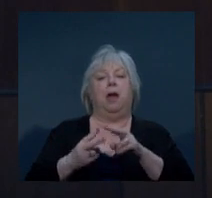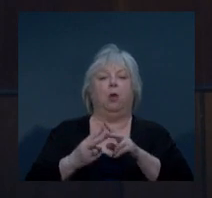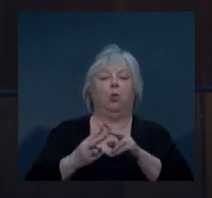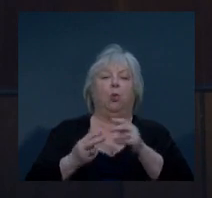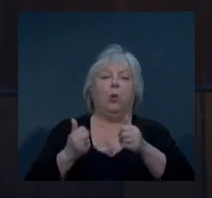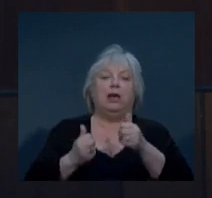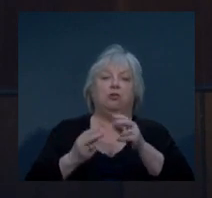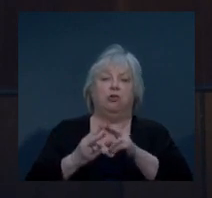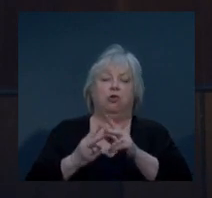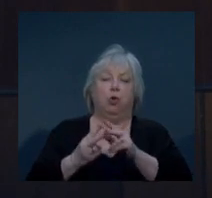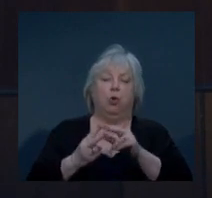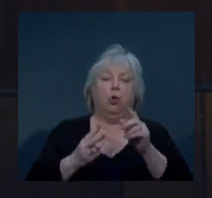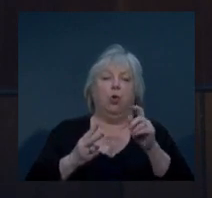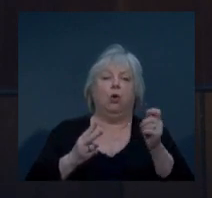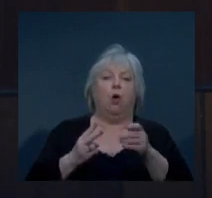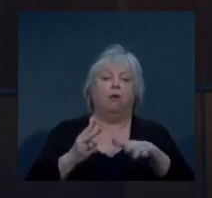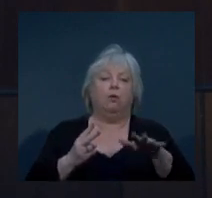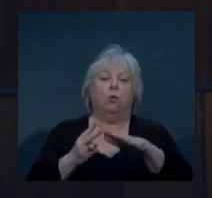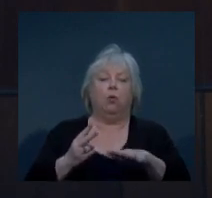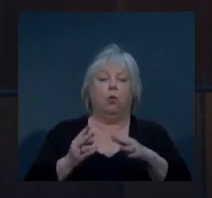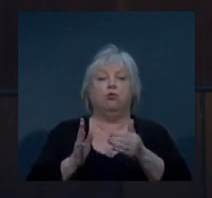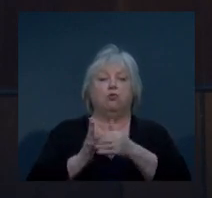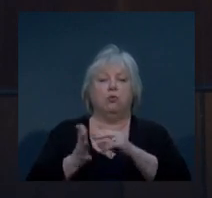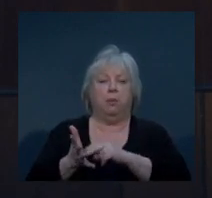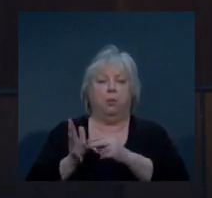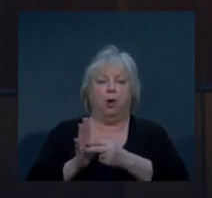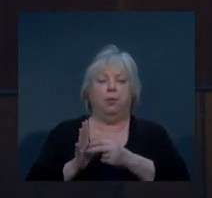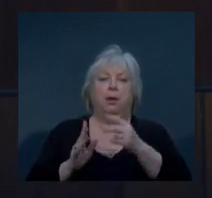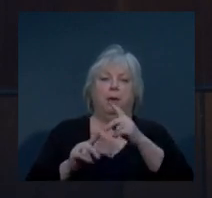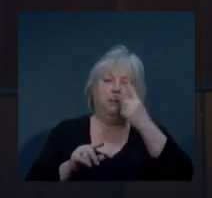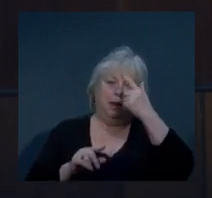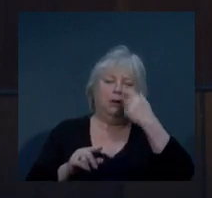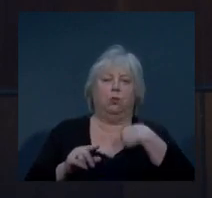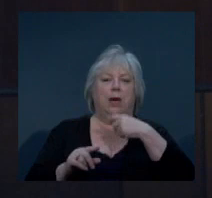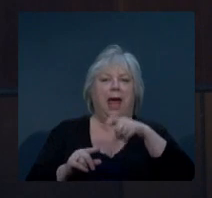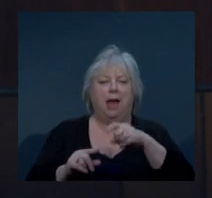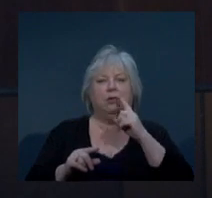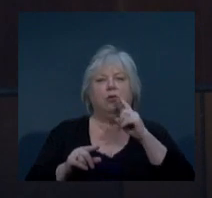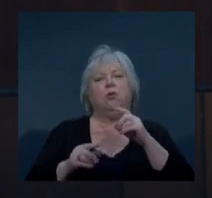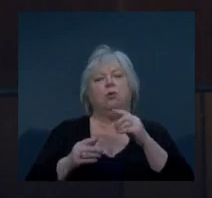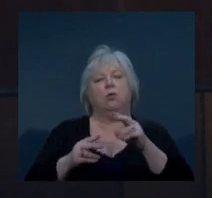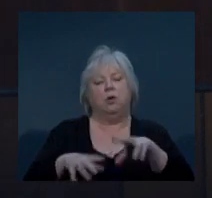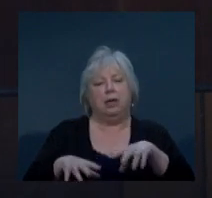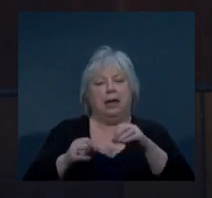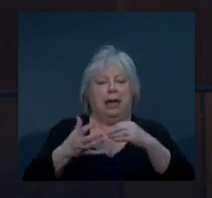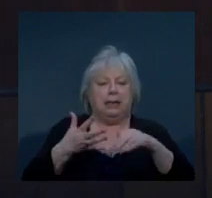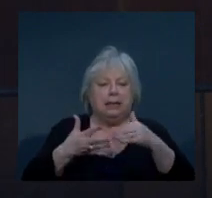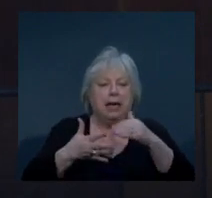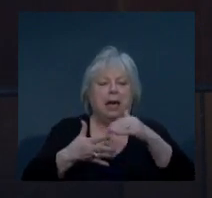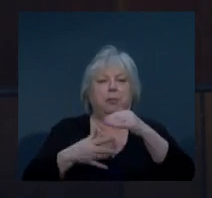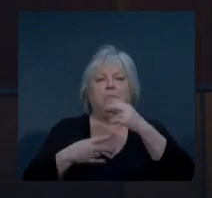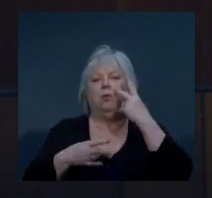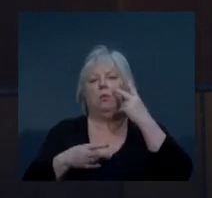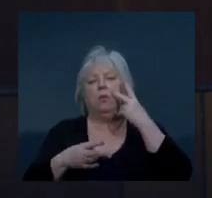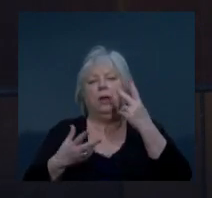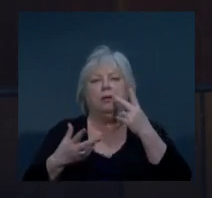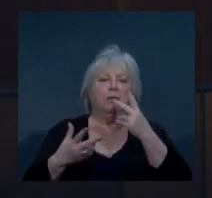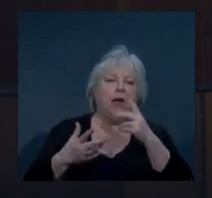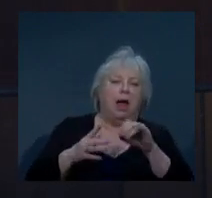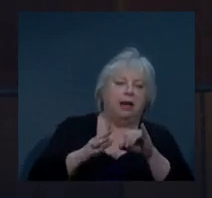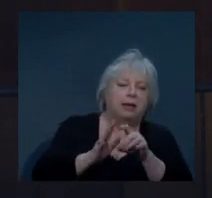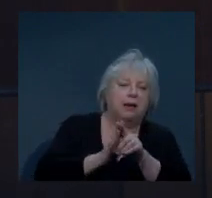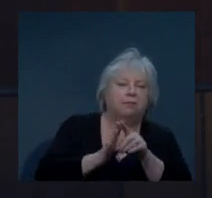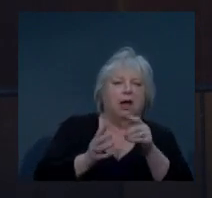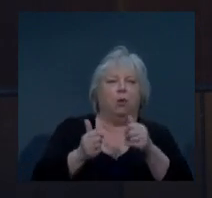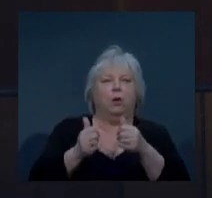golf courses to repurpose, because there has to be due diligence to identify those two. It may come to a situation where once